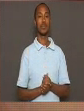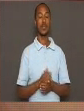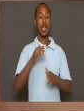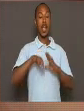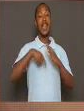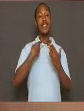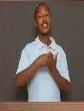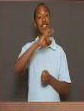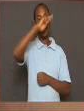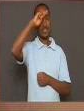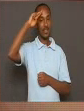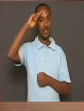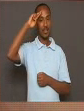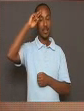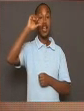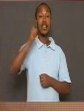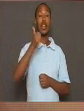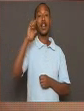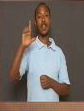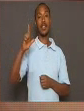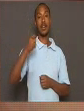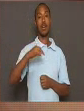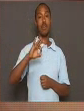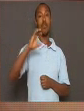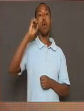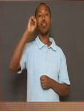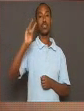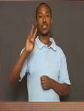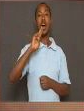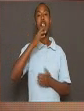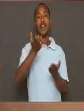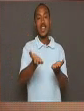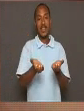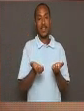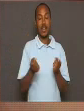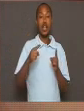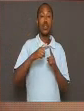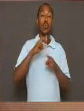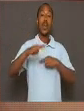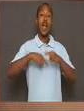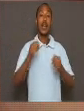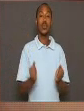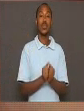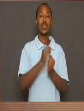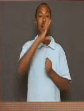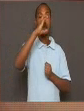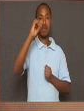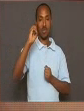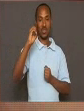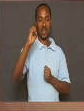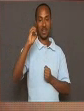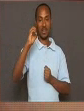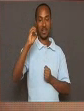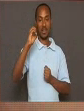In this case, 10 liters of oxygen are needed to react with carbon